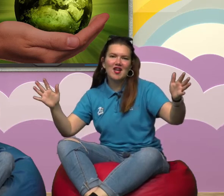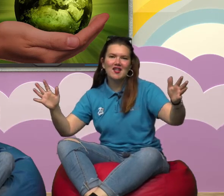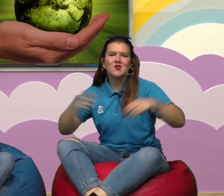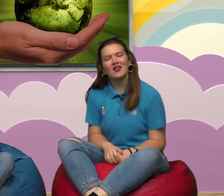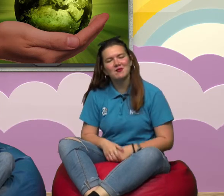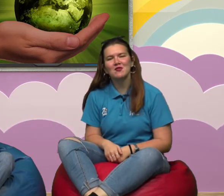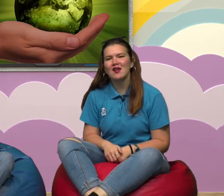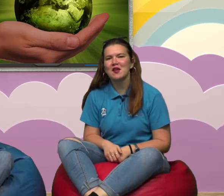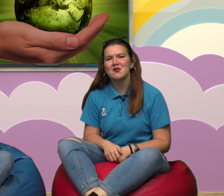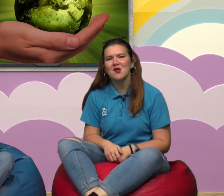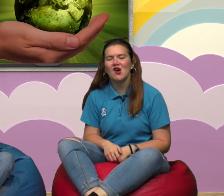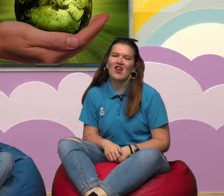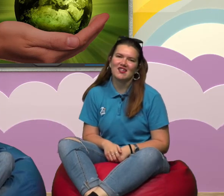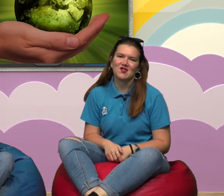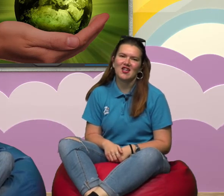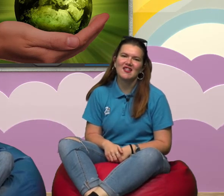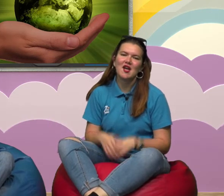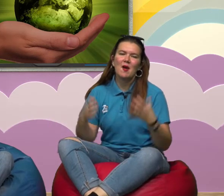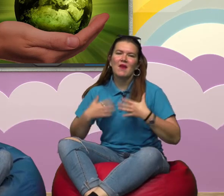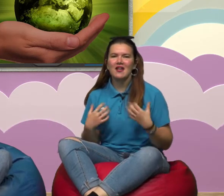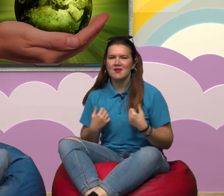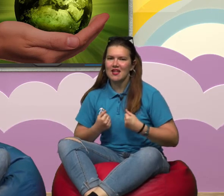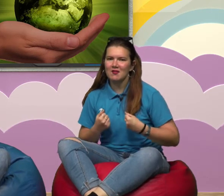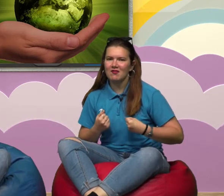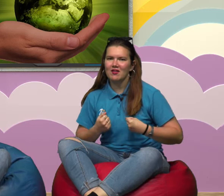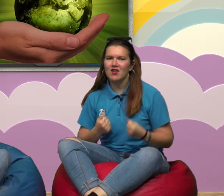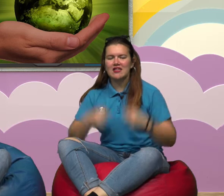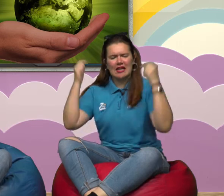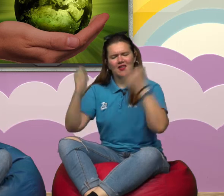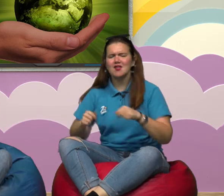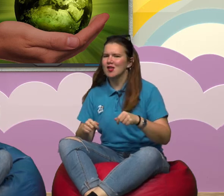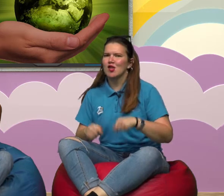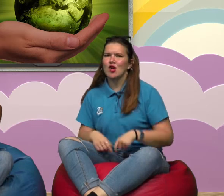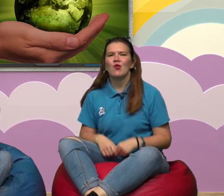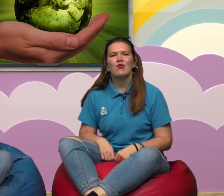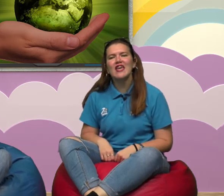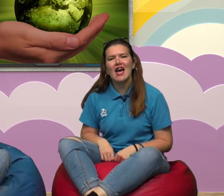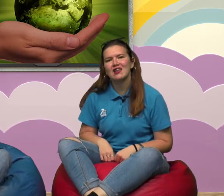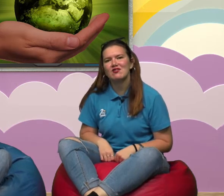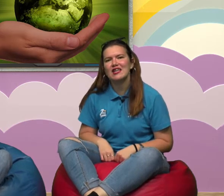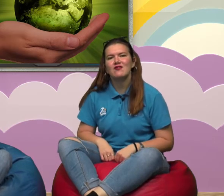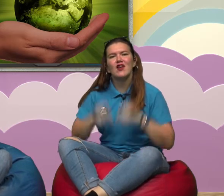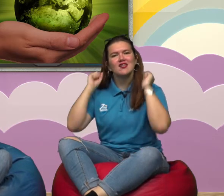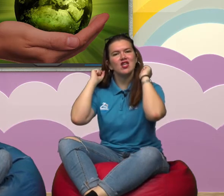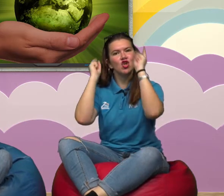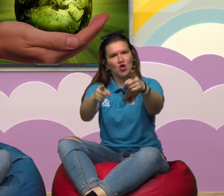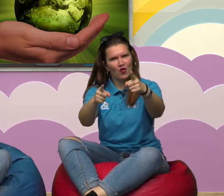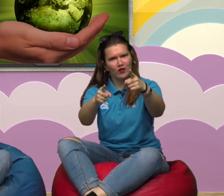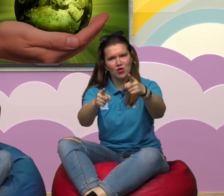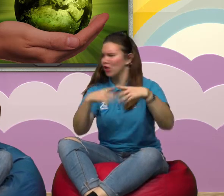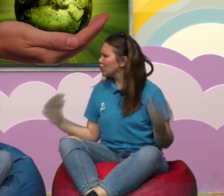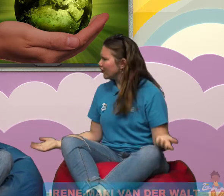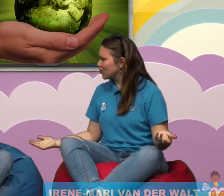Hi friends, welcome to another episode of Active Kids. My name is Irene Marie van der Walt and this is the show where we actively invest in